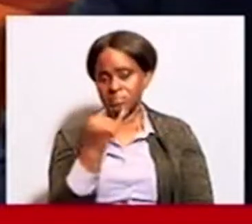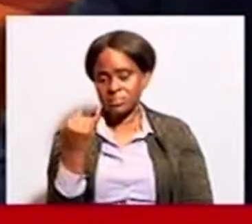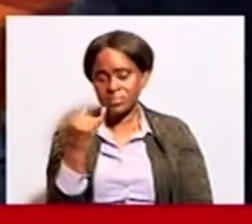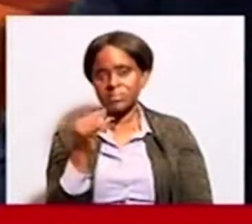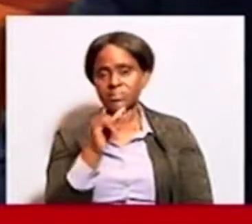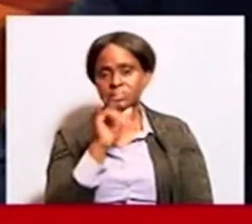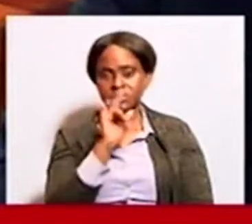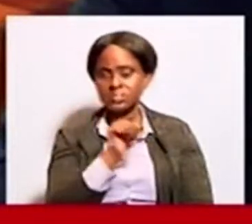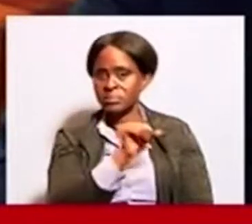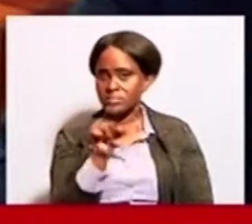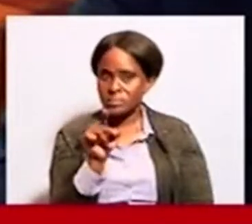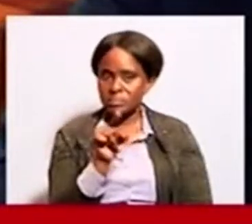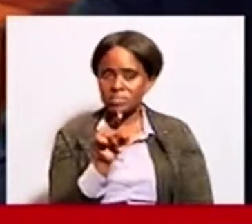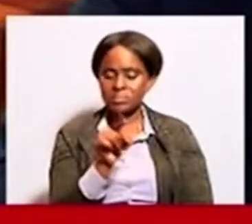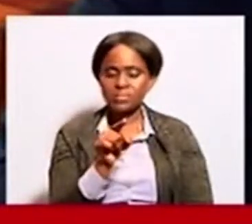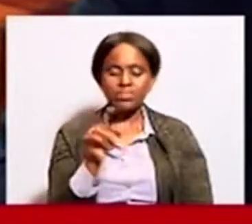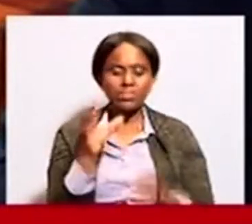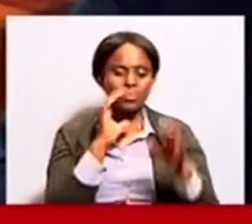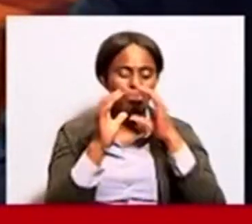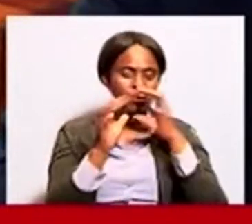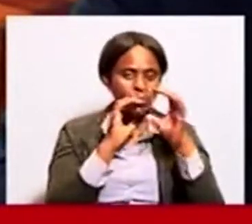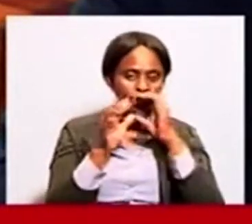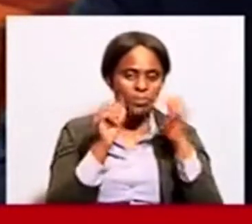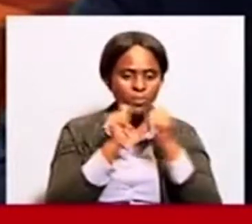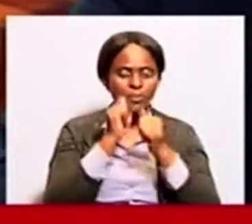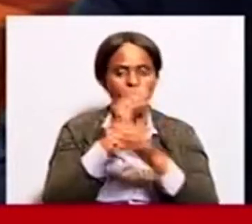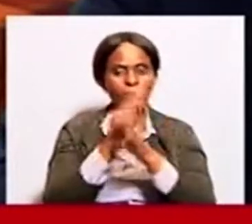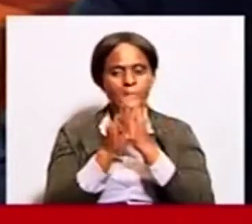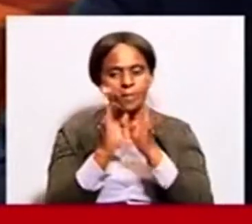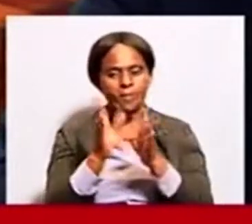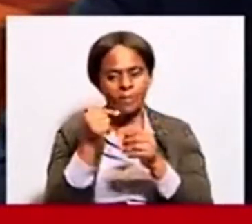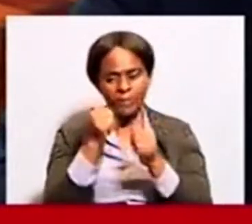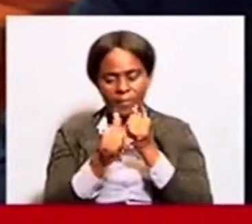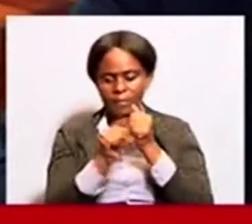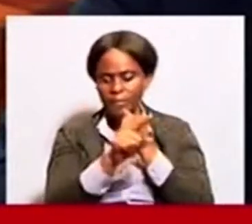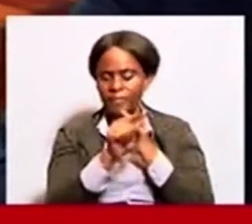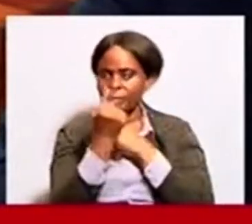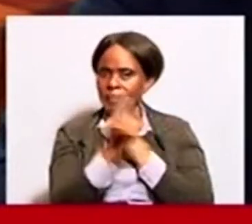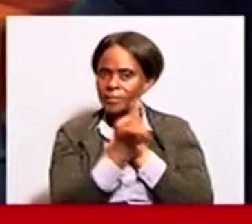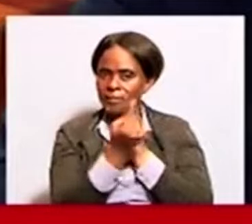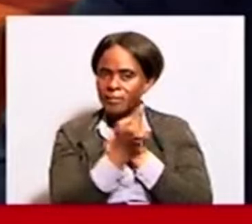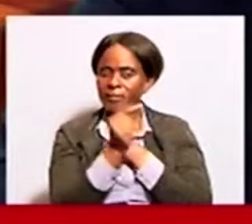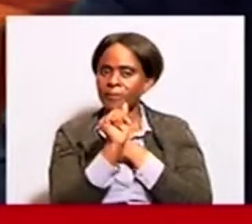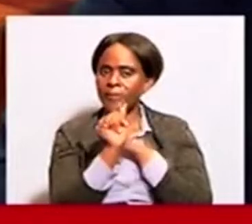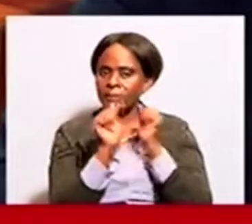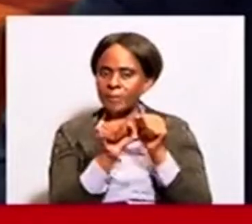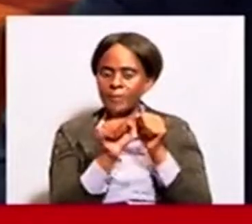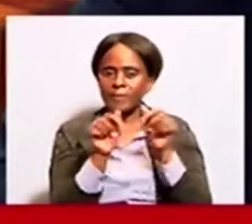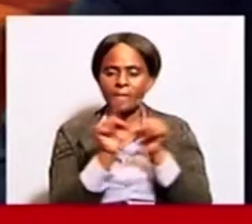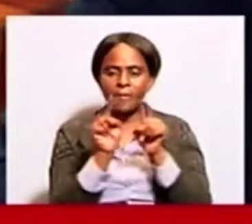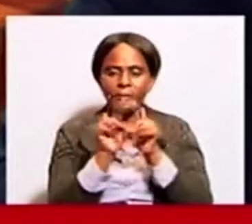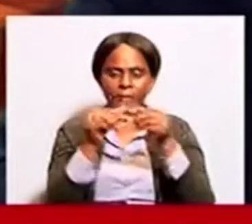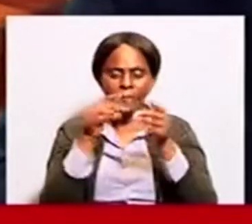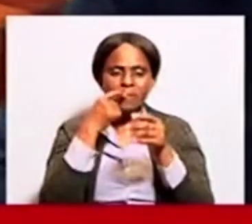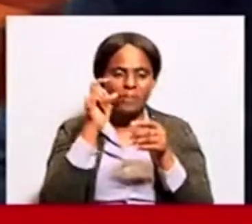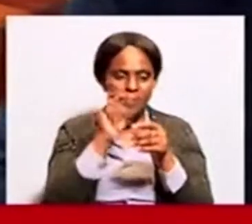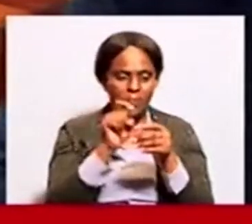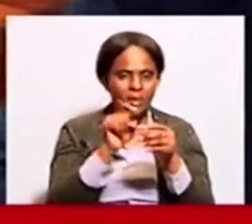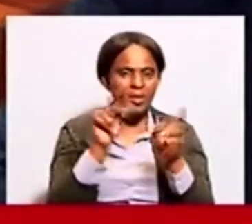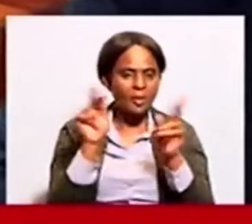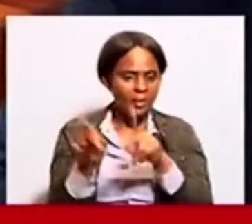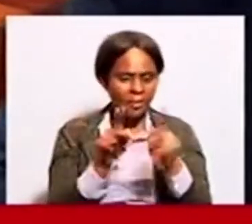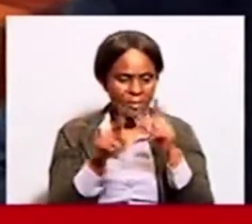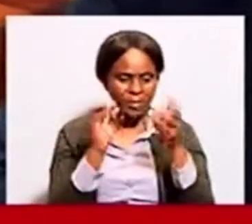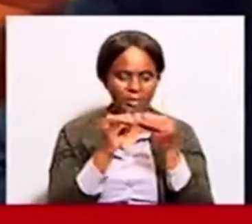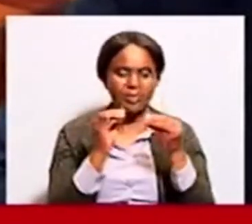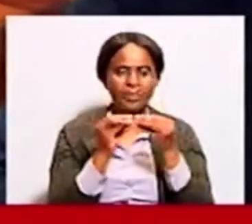course, to communicate with the contractor himself, because on site we could only issue instructions to the foreman, who more